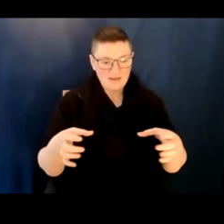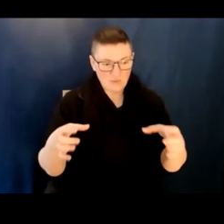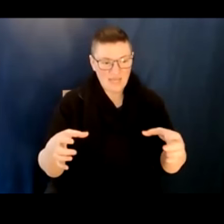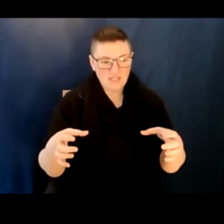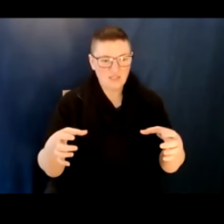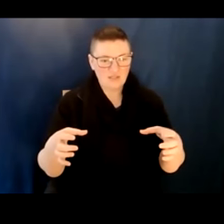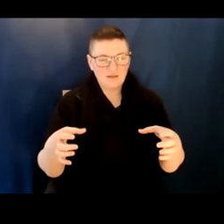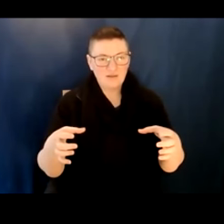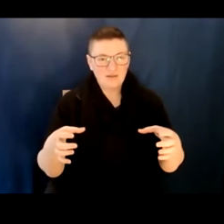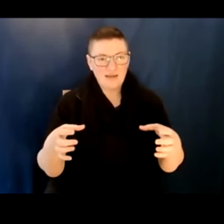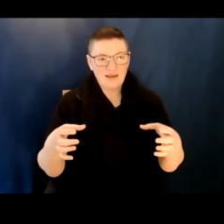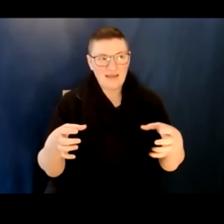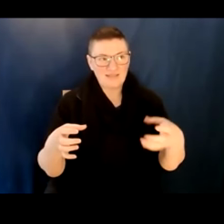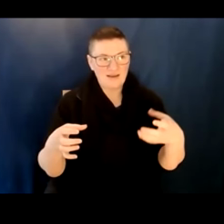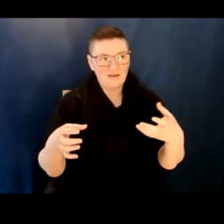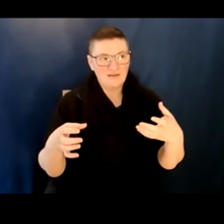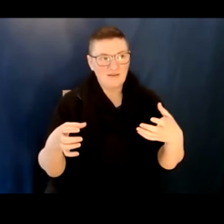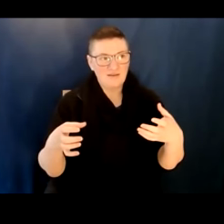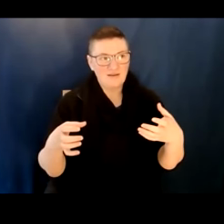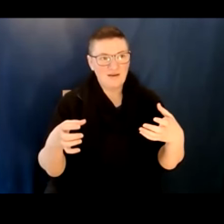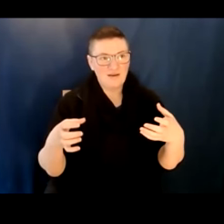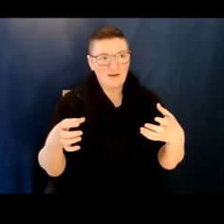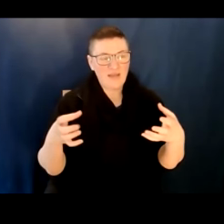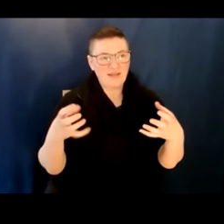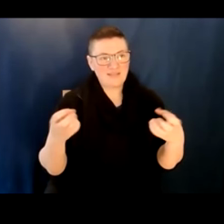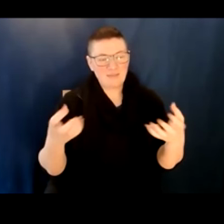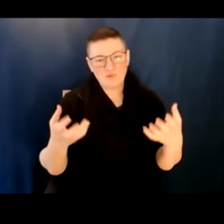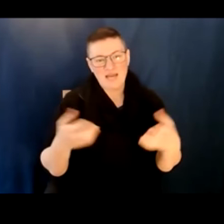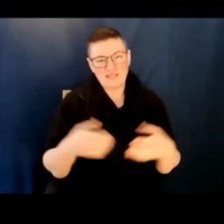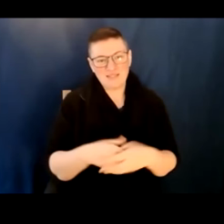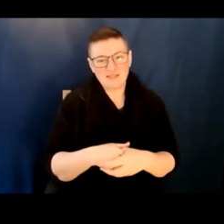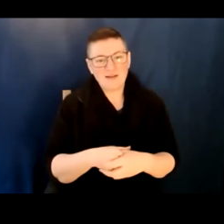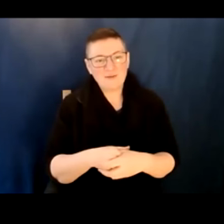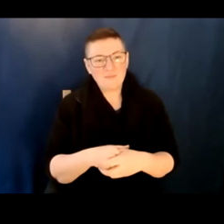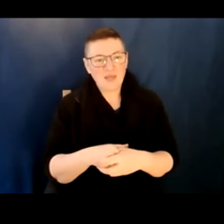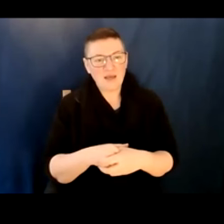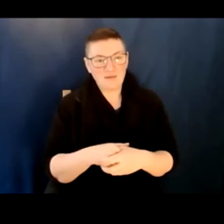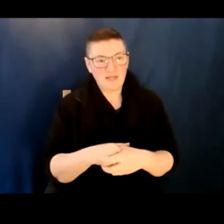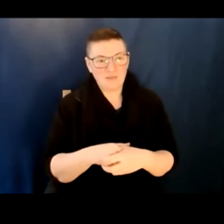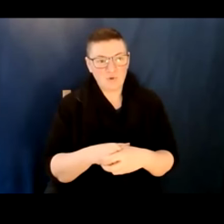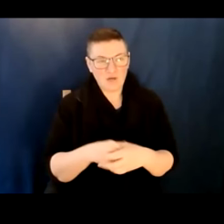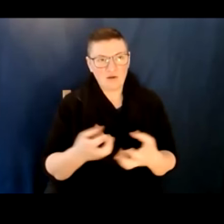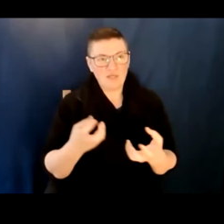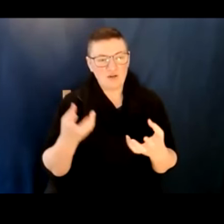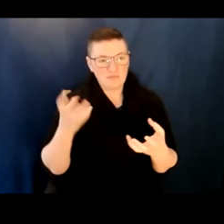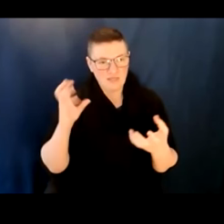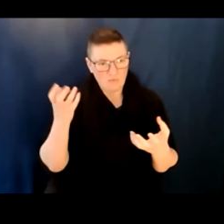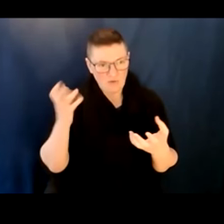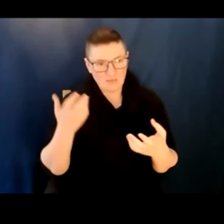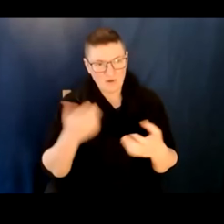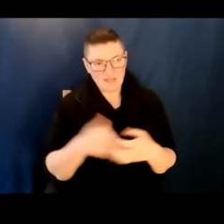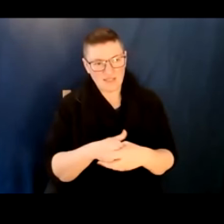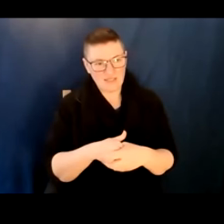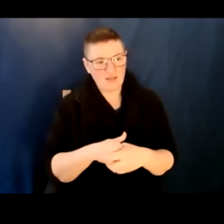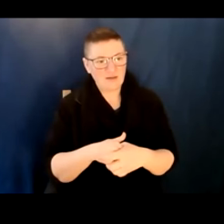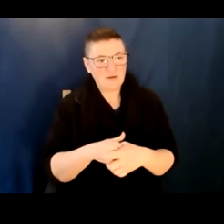despair as a location, as a way to conceptualize it in more concrete terms that our brains